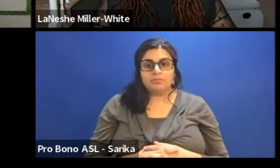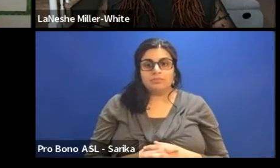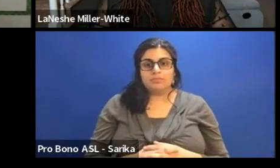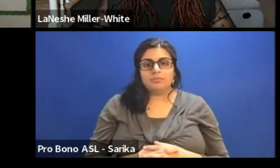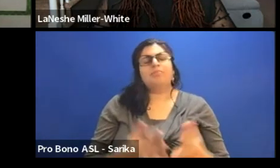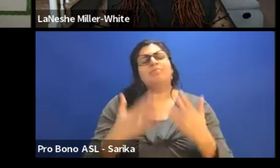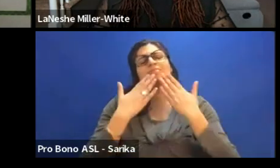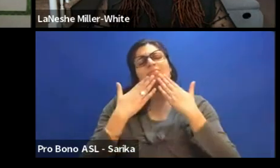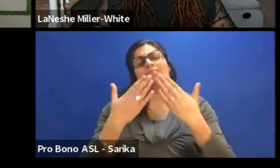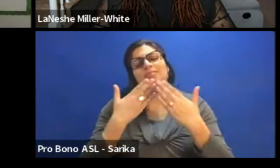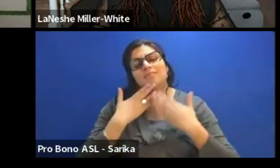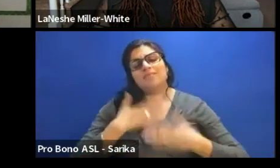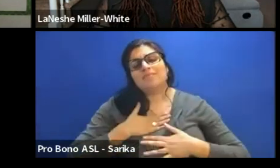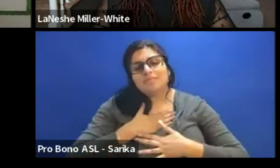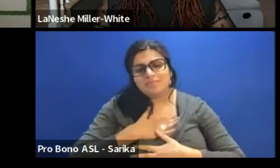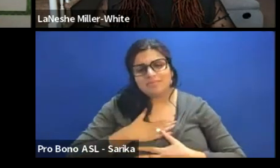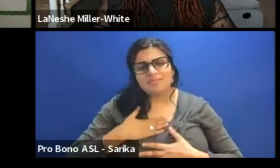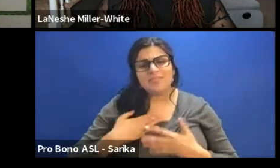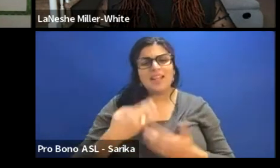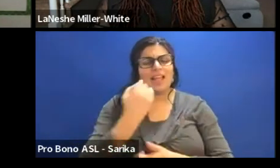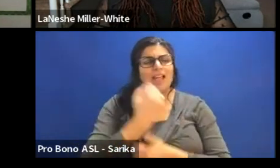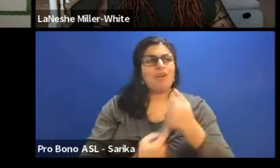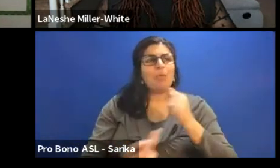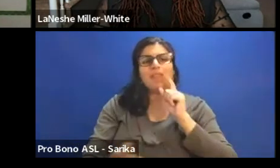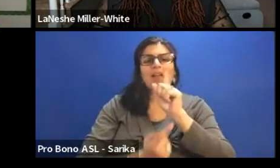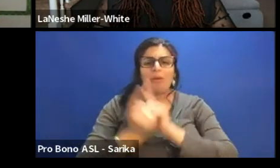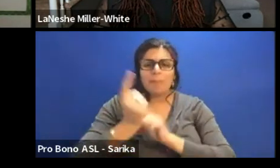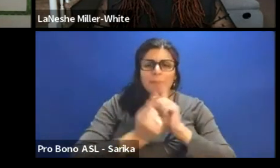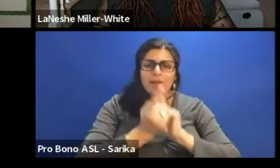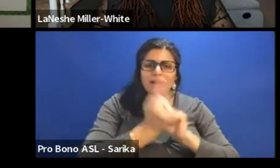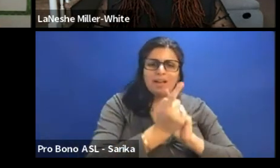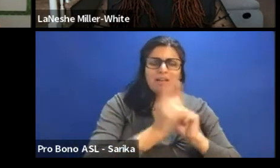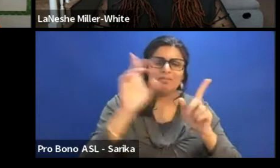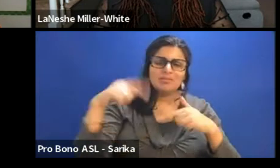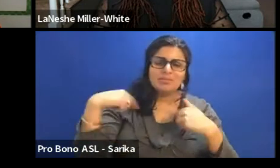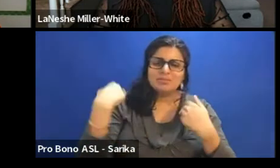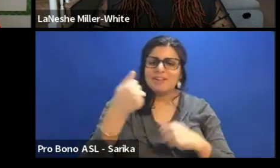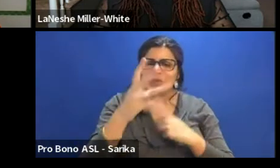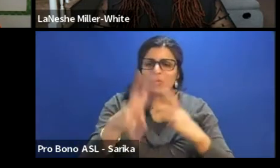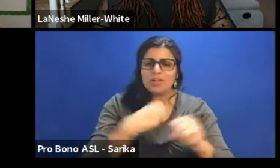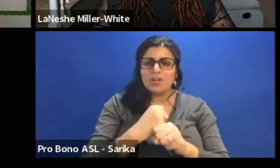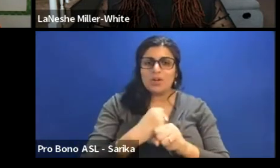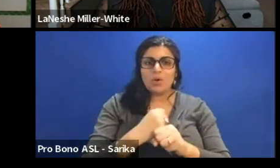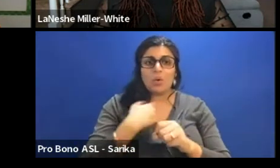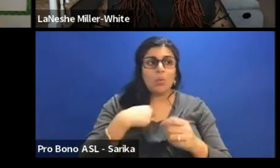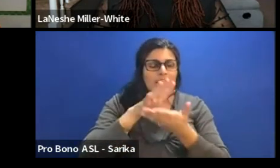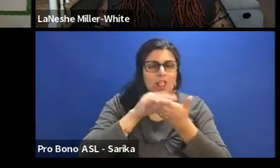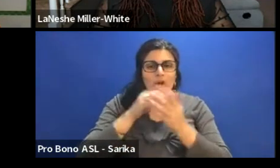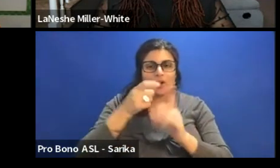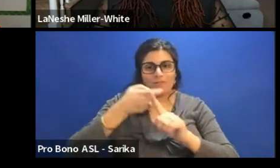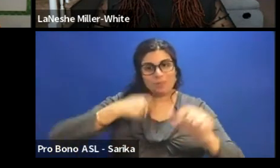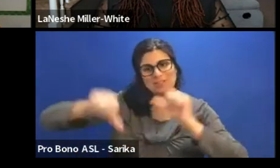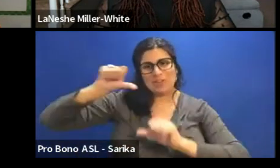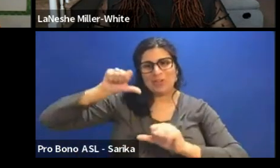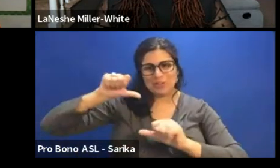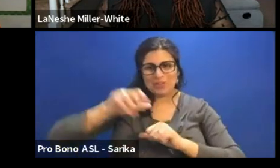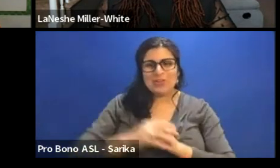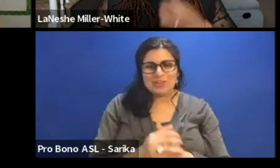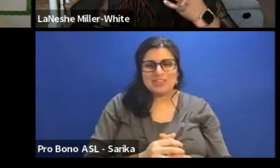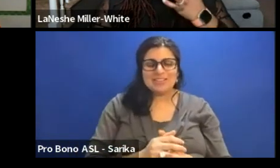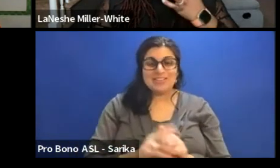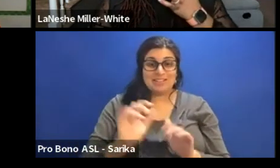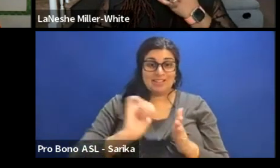grateful and appreciative of everyone that I've met along the way the last couple of years, because we all learn from each other, right? And that's